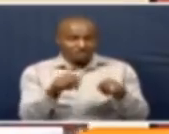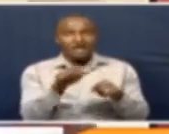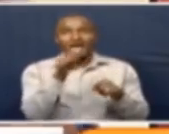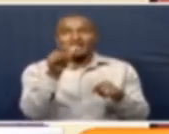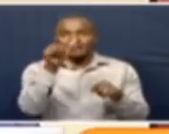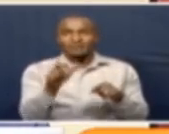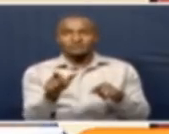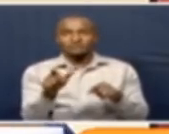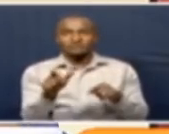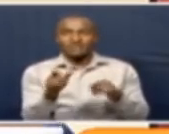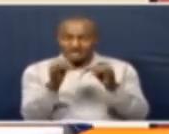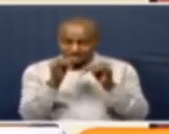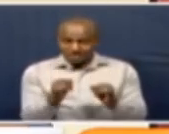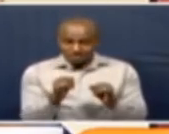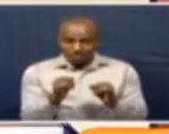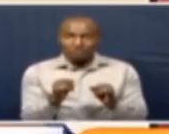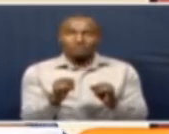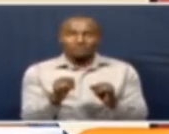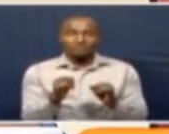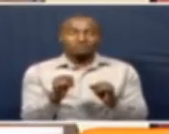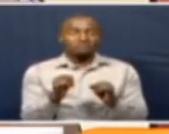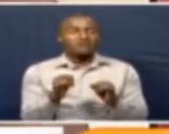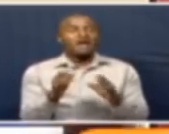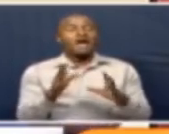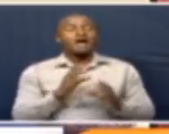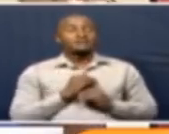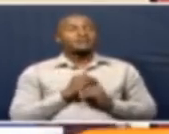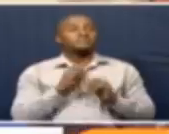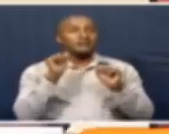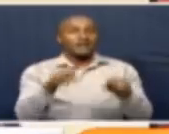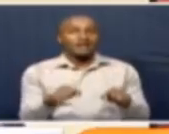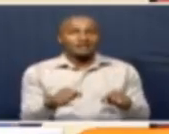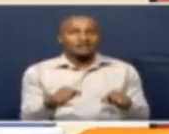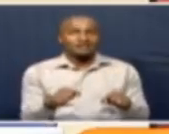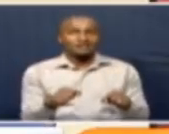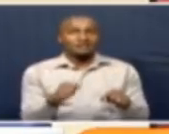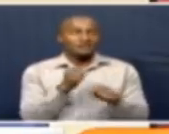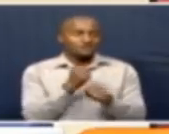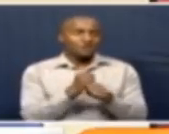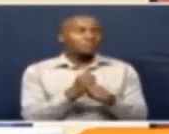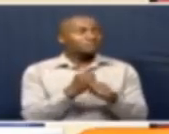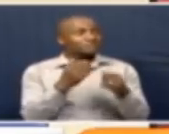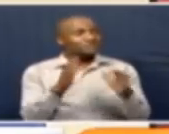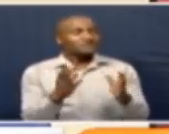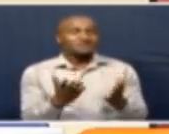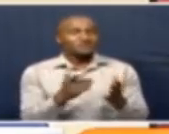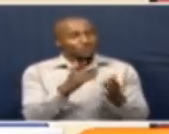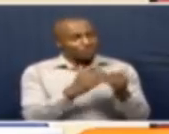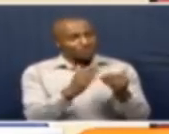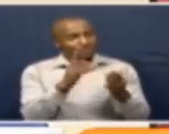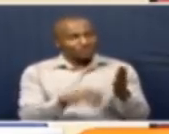else, fresh-eyed, wide-eyed in this industry, will take it, and therefore the job will still get done. Yeah. What's the way